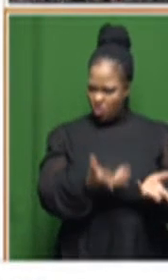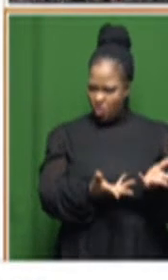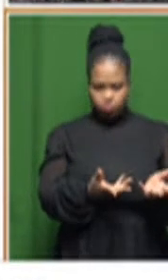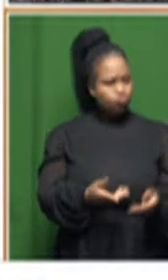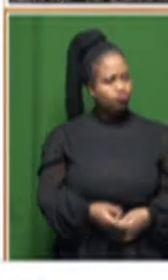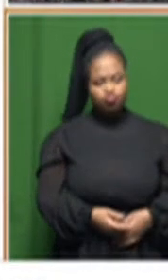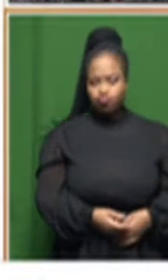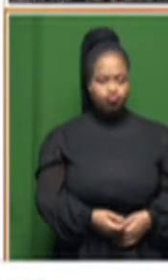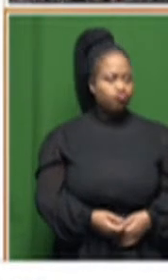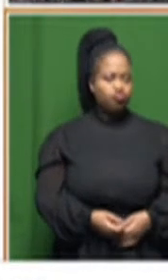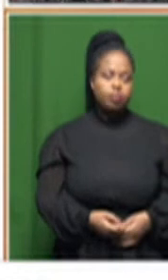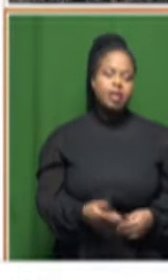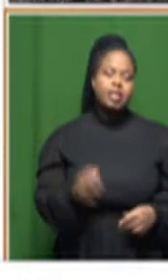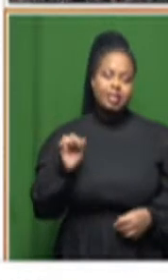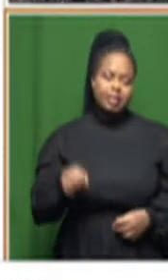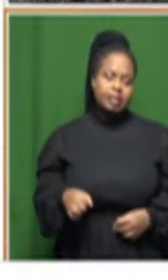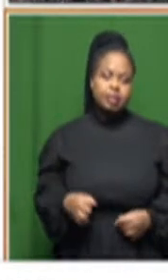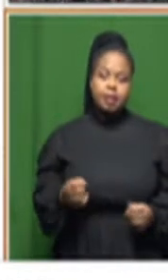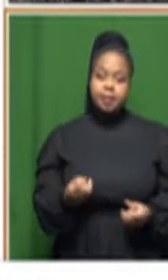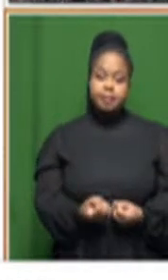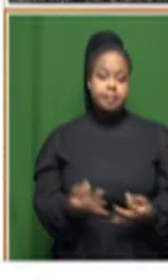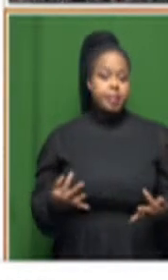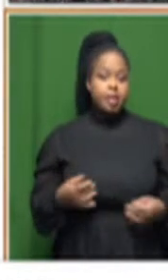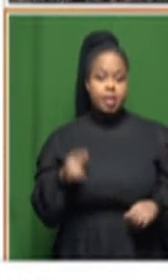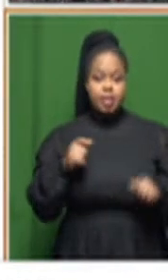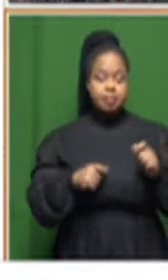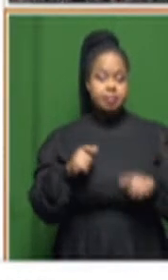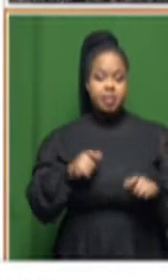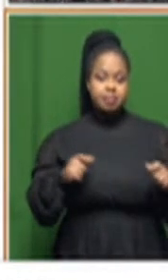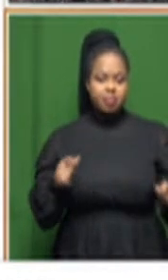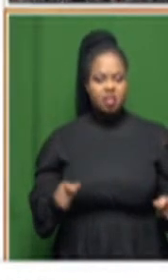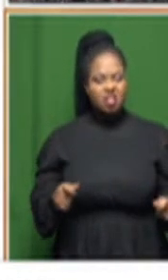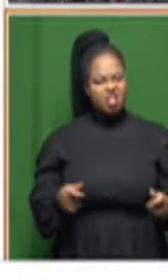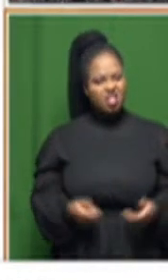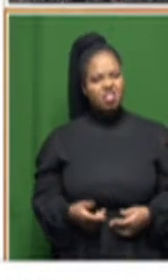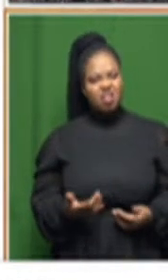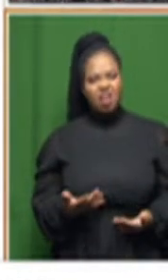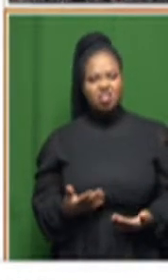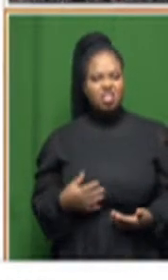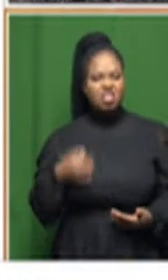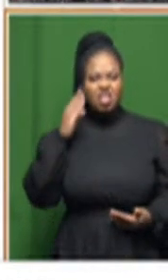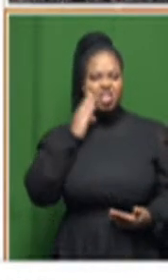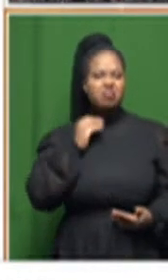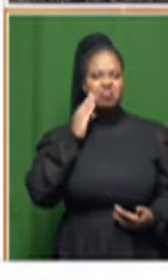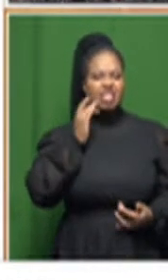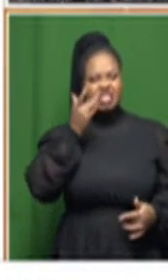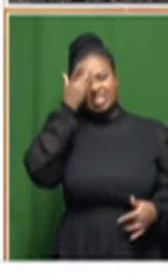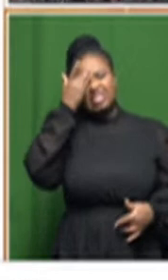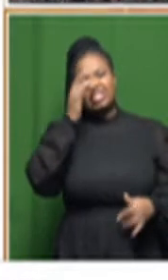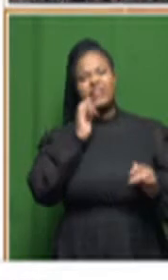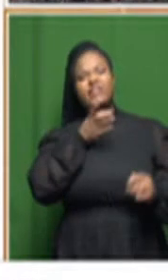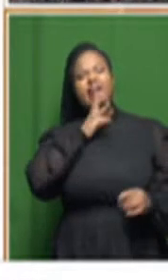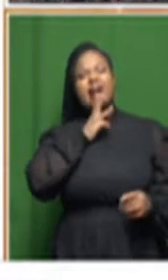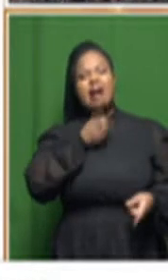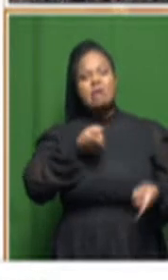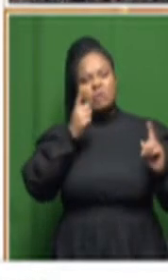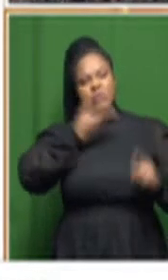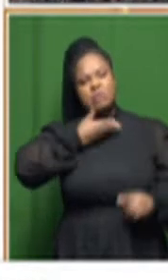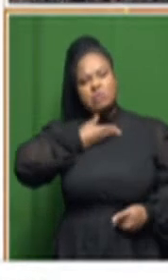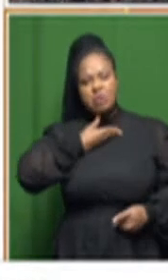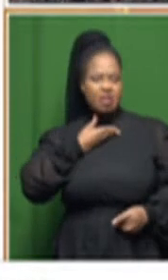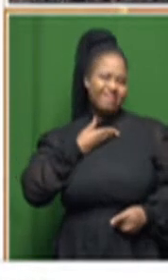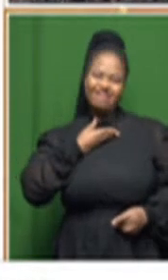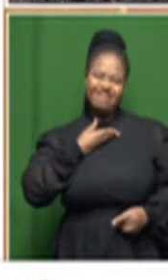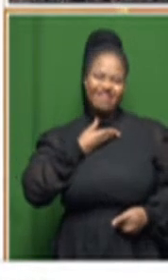there is obviously low public tolerance of vaccine adverse reactions. So vaccines will therefore only